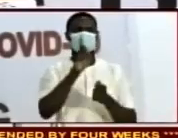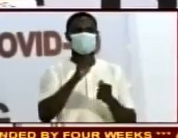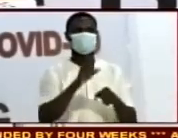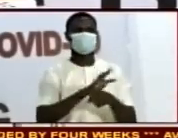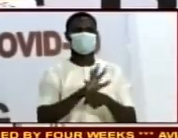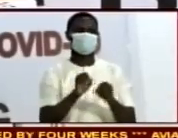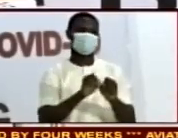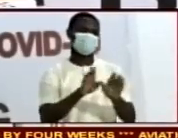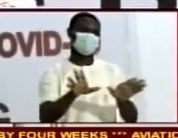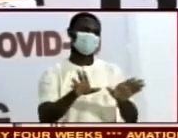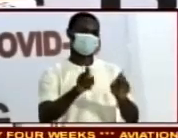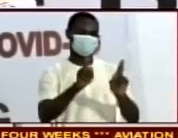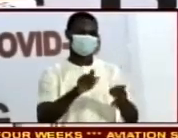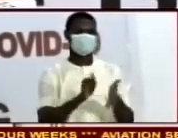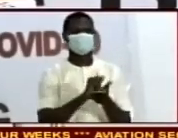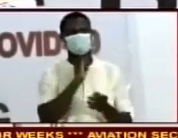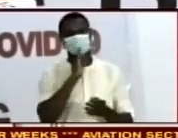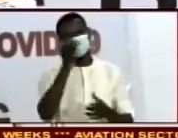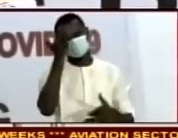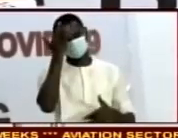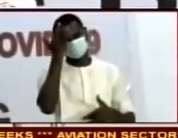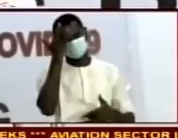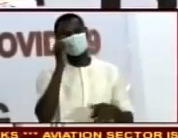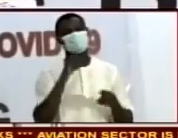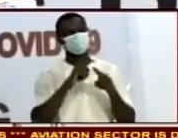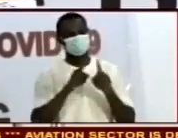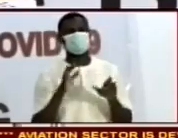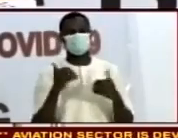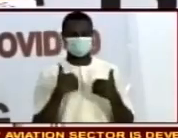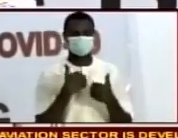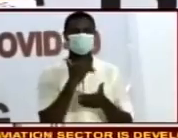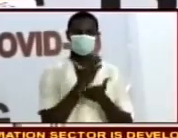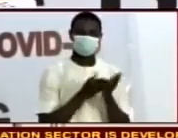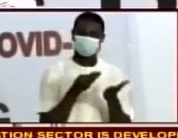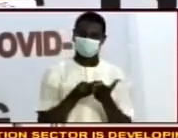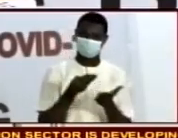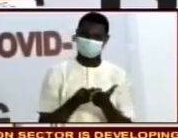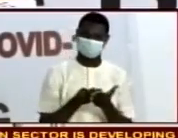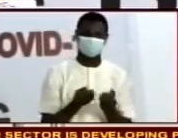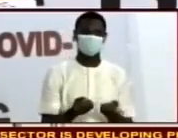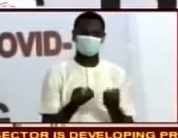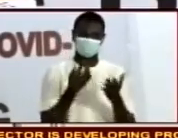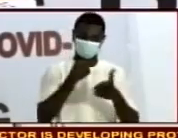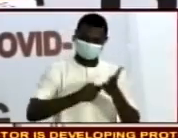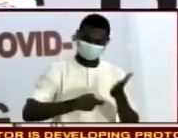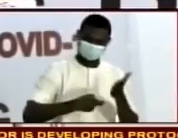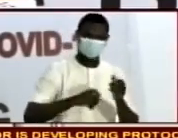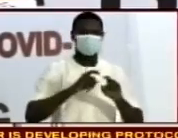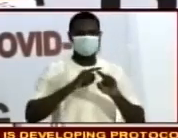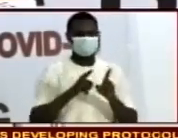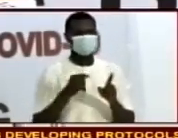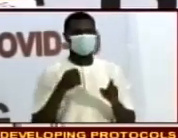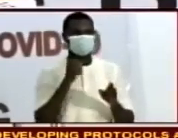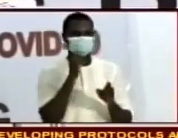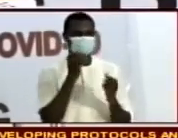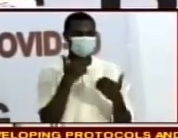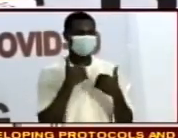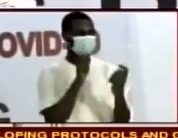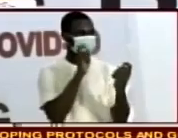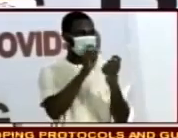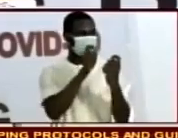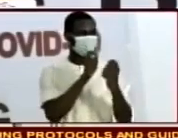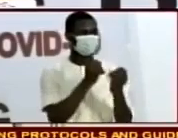have some figures, but they are not disaggregated into each, how many, what it costs for A, B, C, D. It was not like